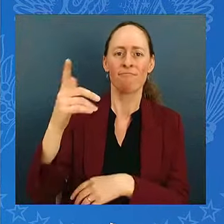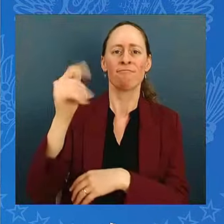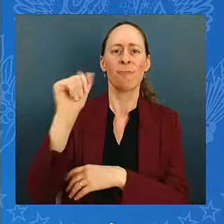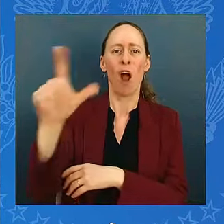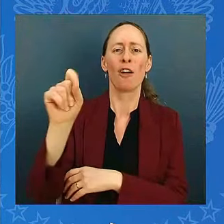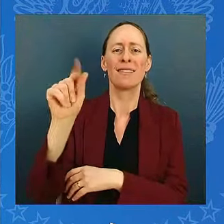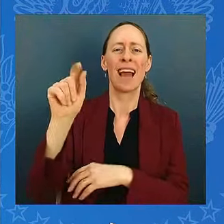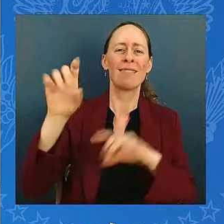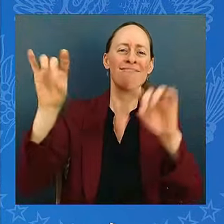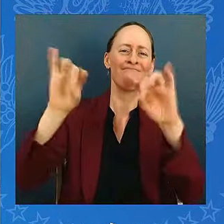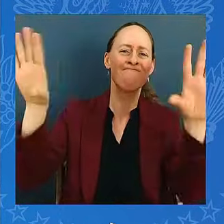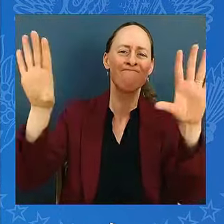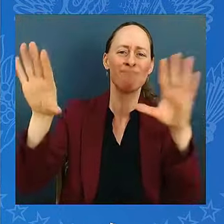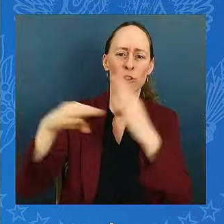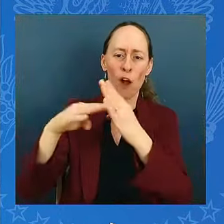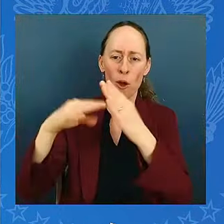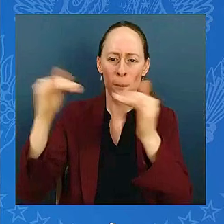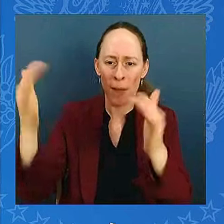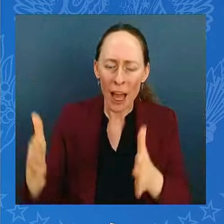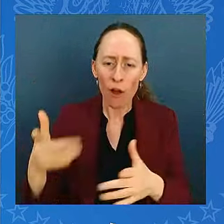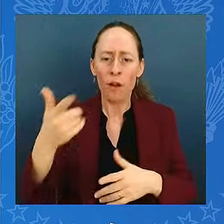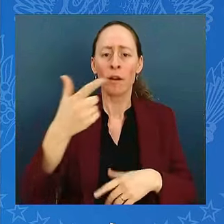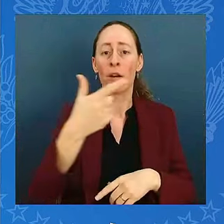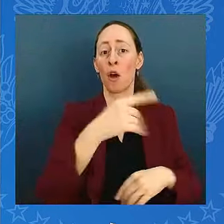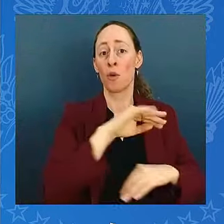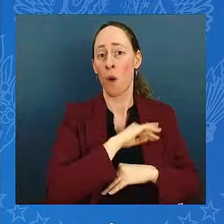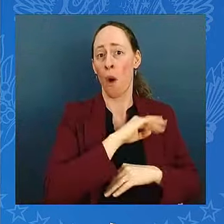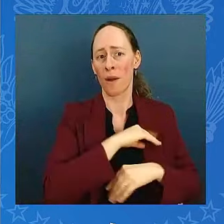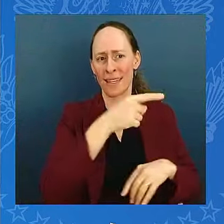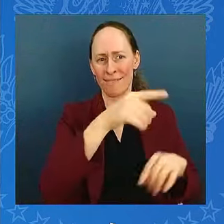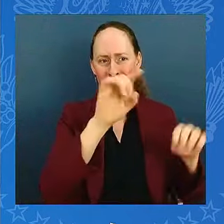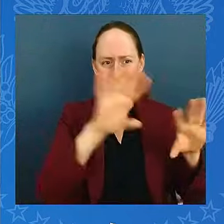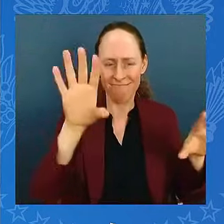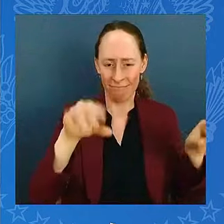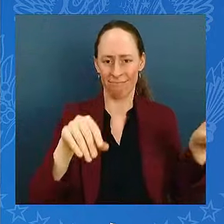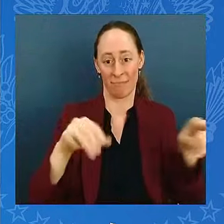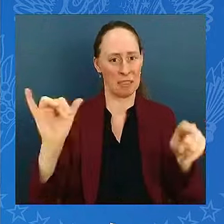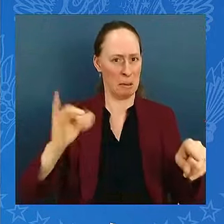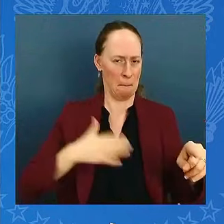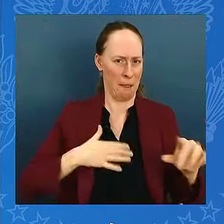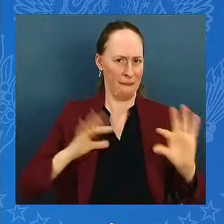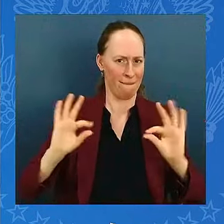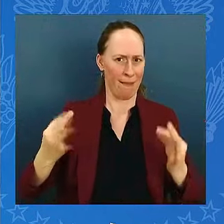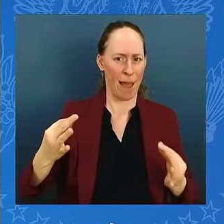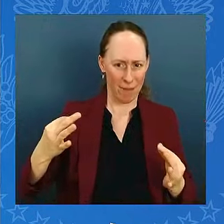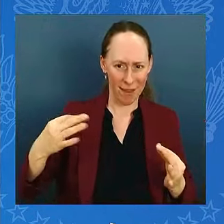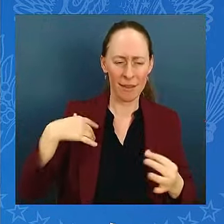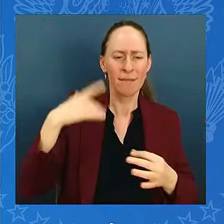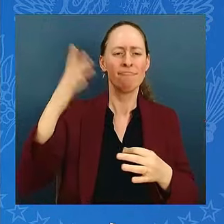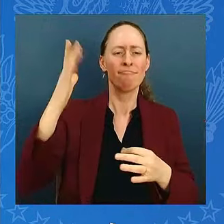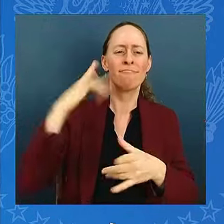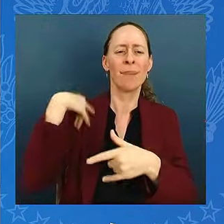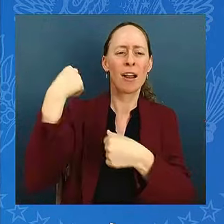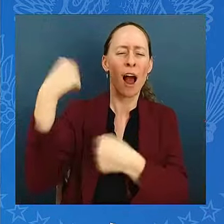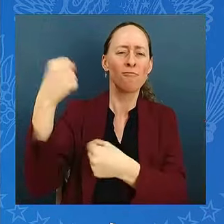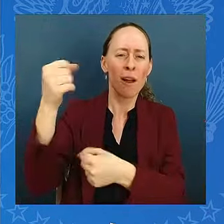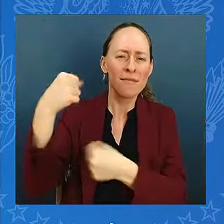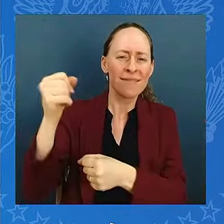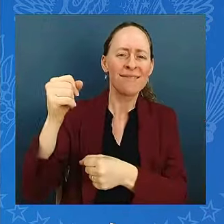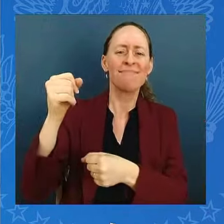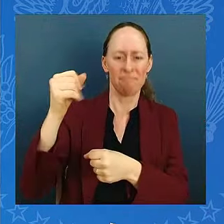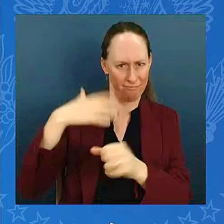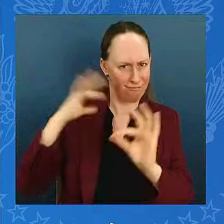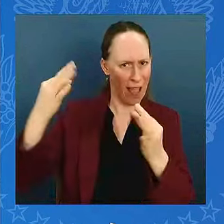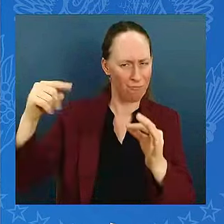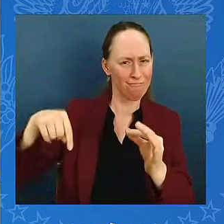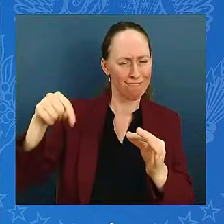lacrosse champions in my family. And by the way, in my family, we have an advantage.